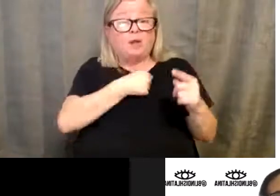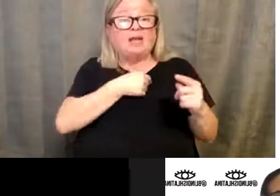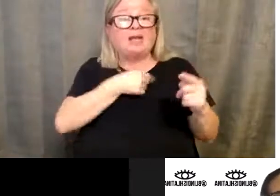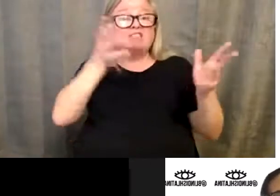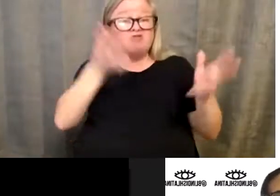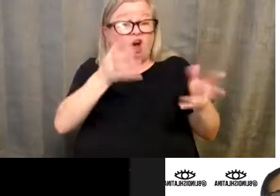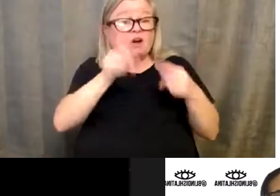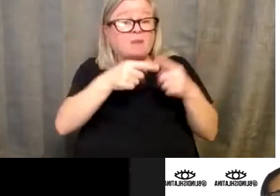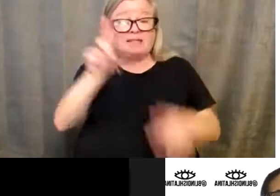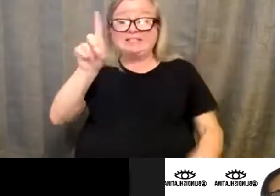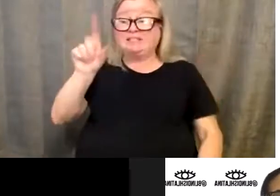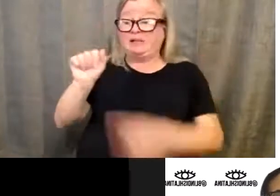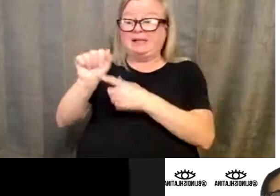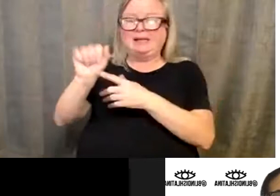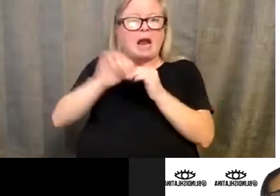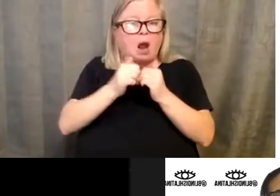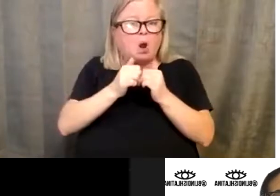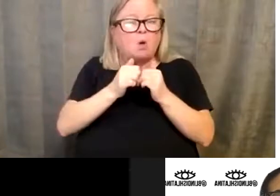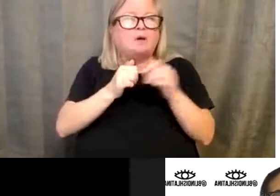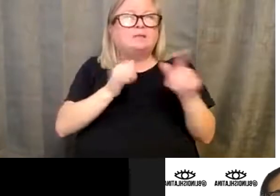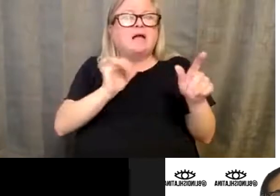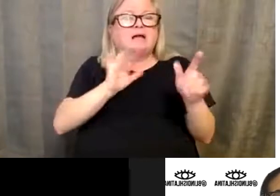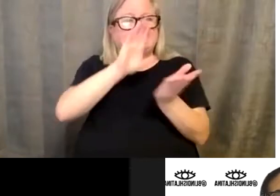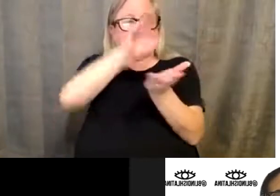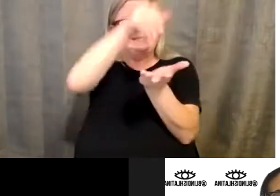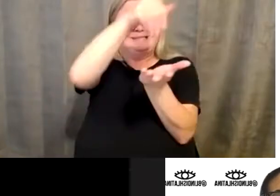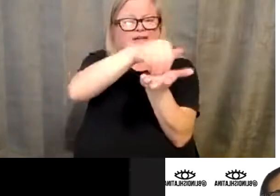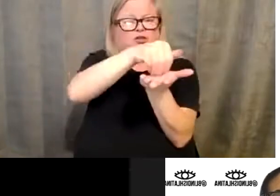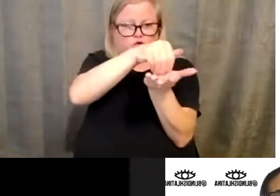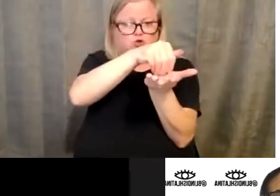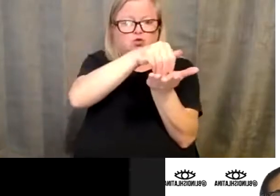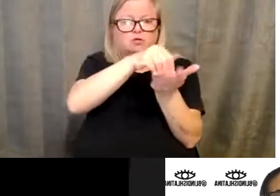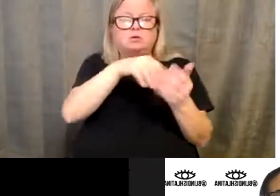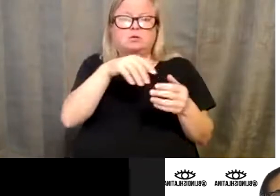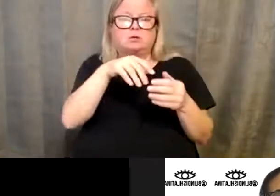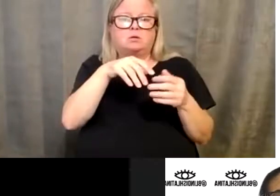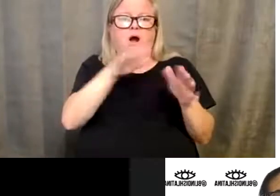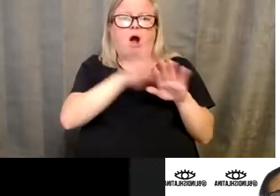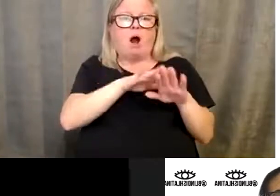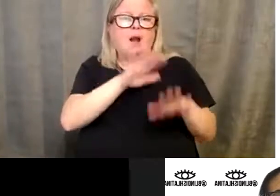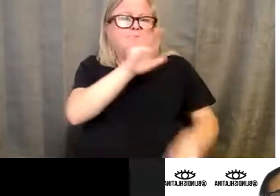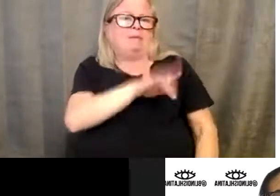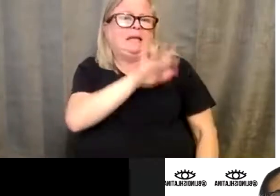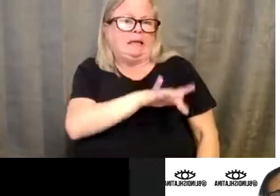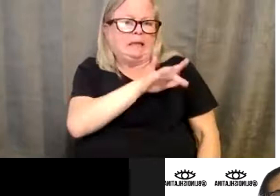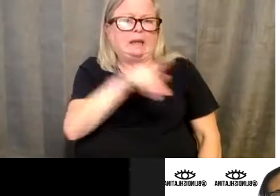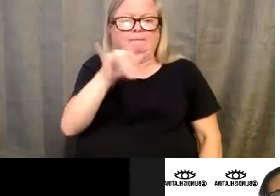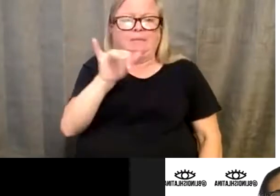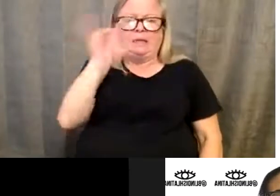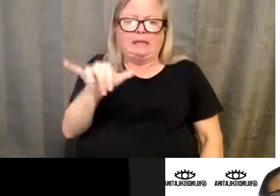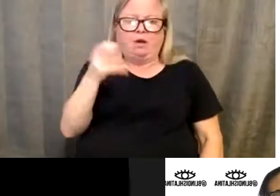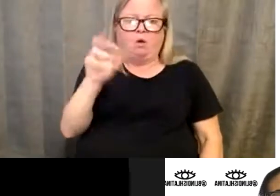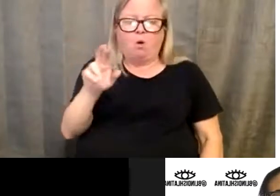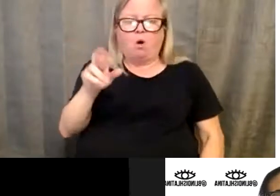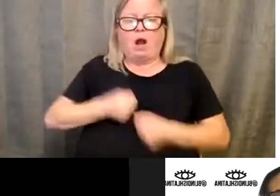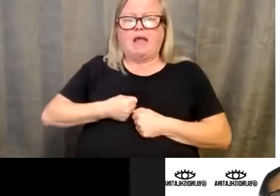disability in a way that was very much centered on either pity or inspirational porn.